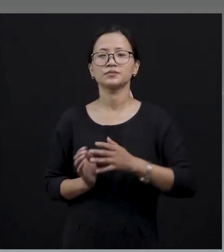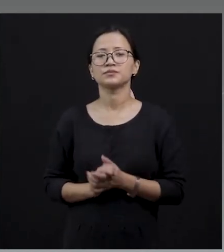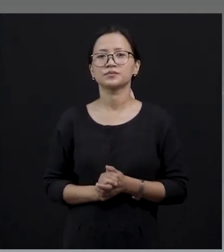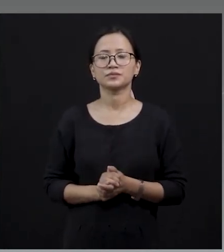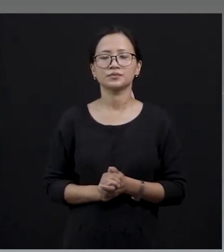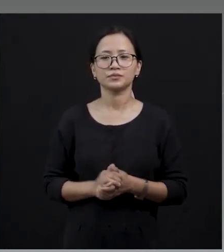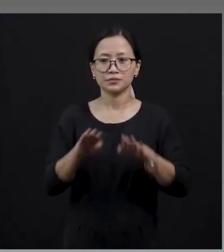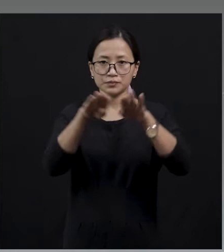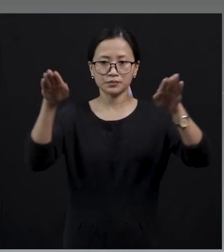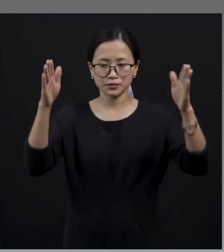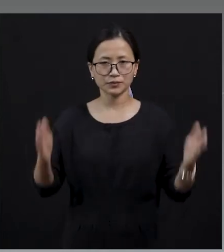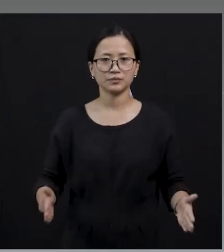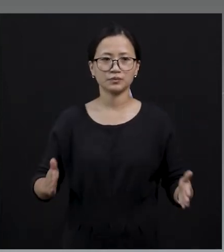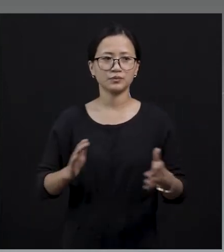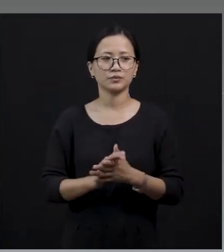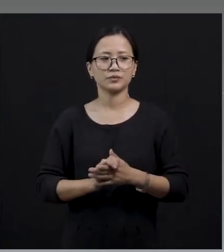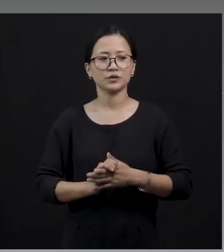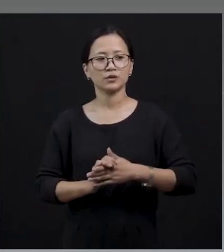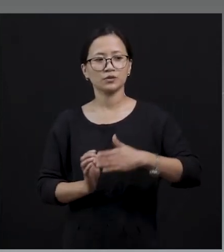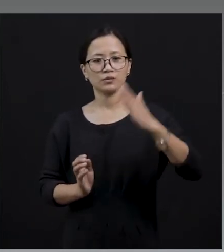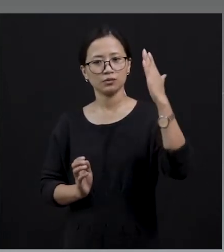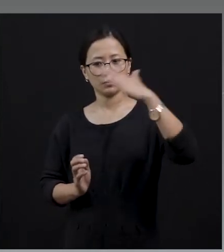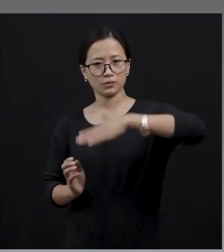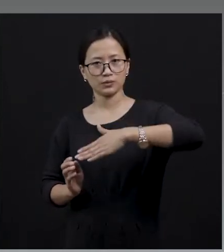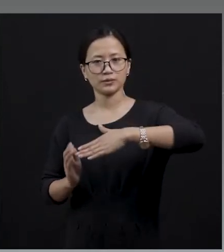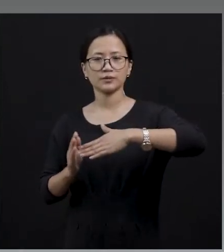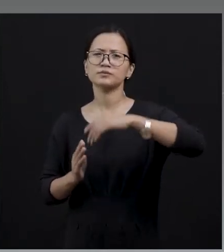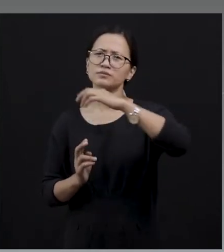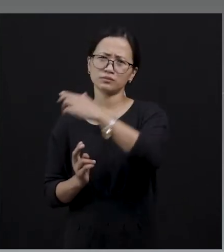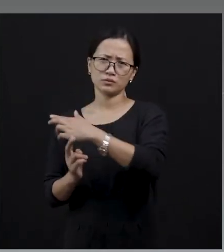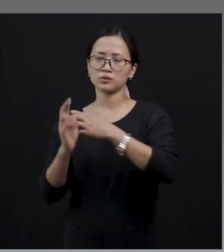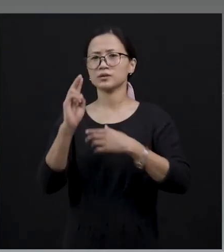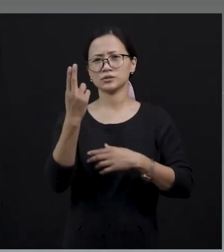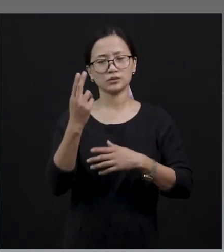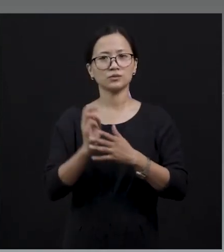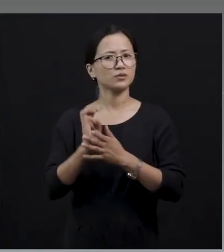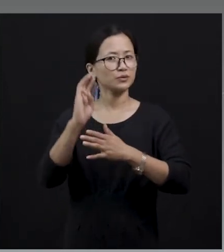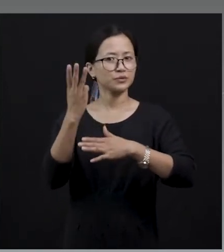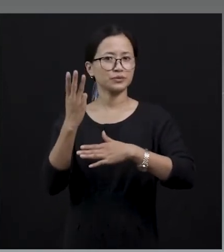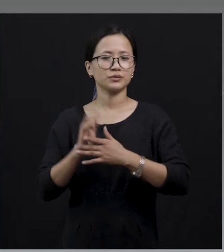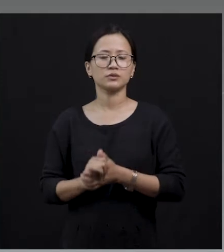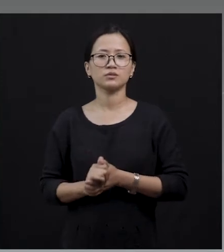length of this table. Let's measure 1 cubit, 2 cubit, 3 cubit,